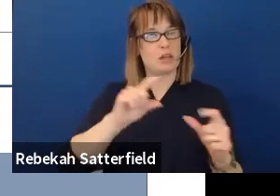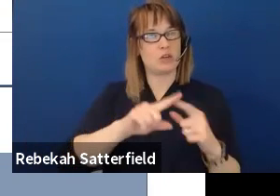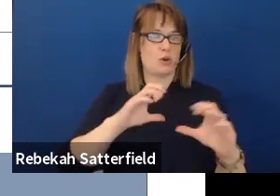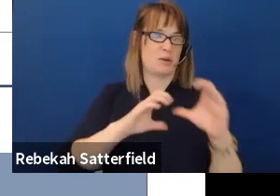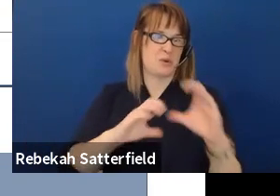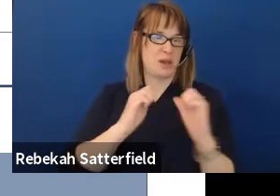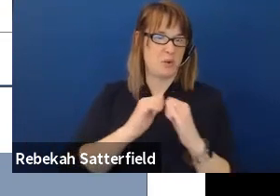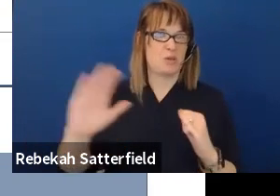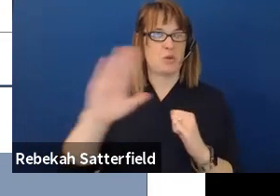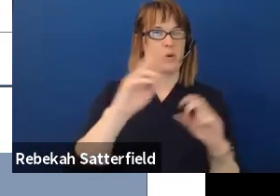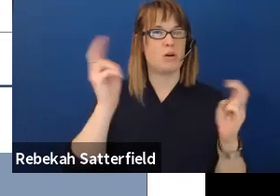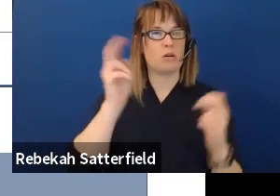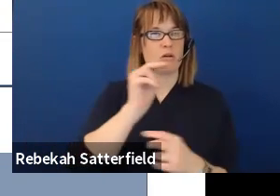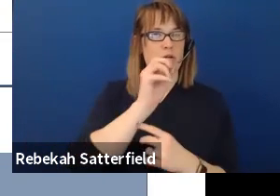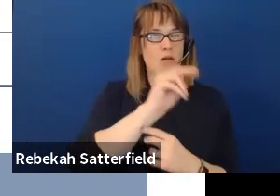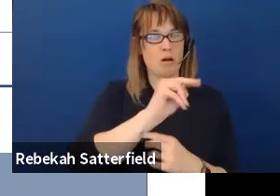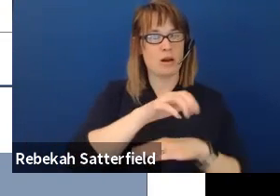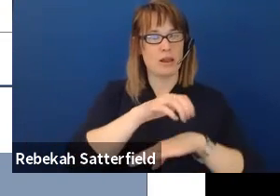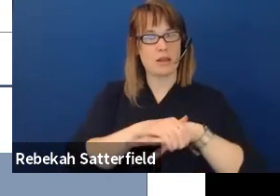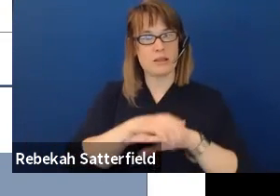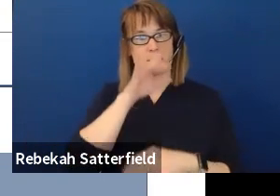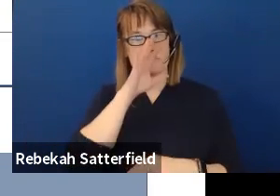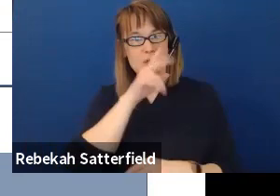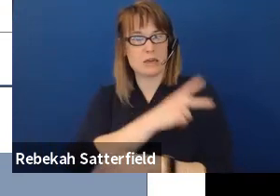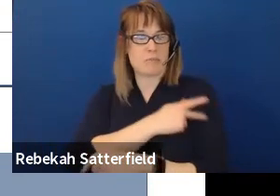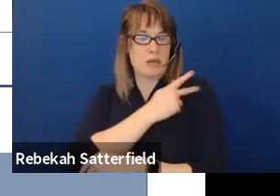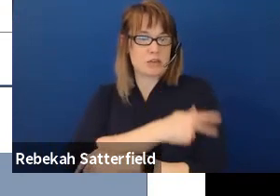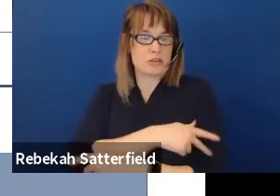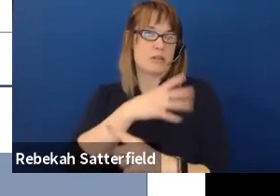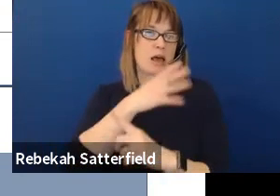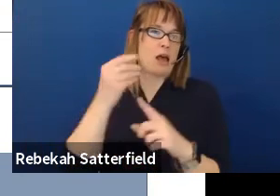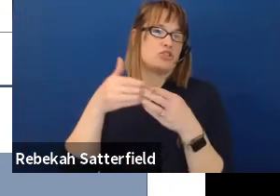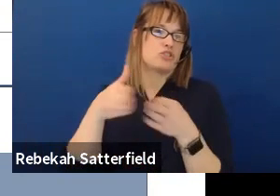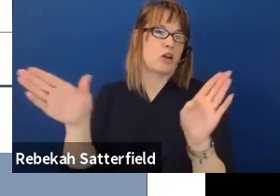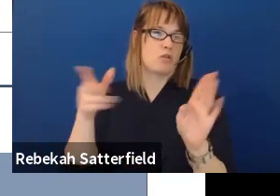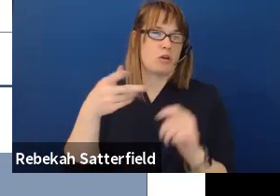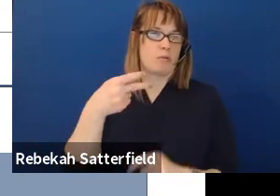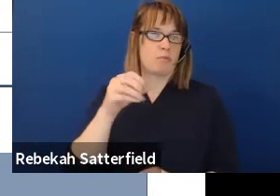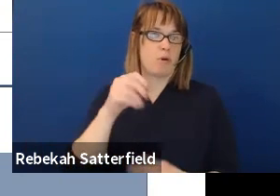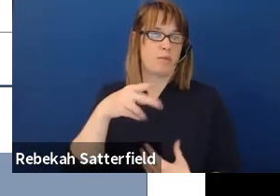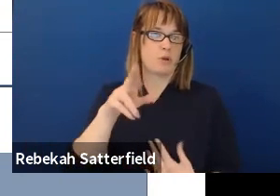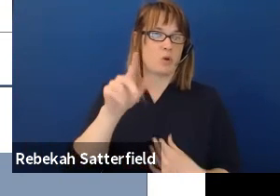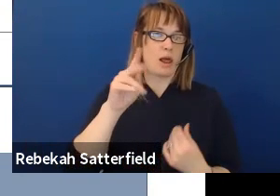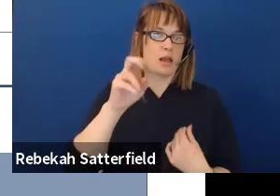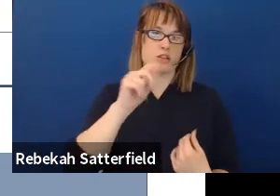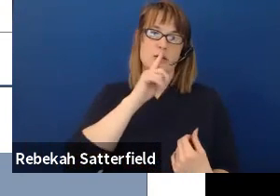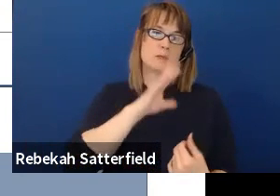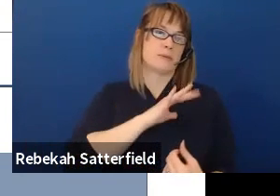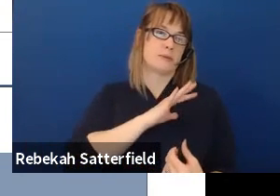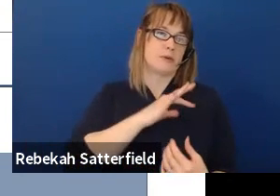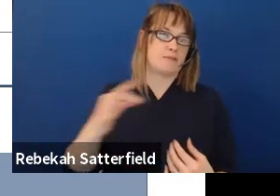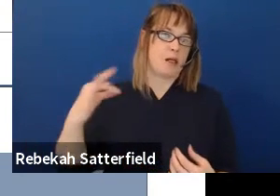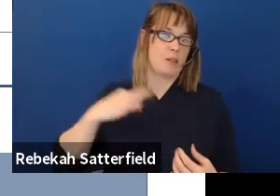with your non-English speaking patients and general population is of huge value.